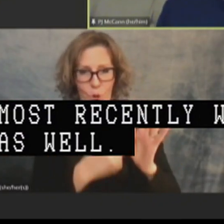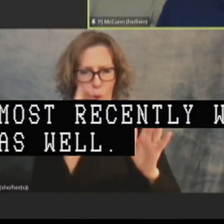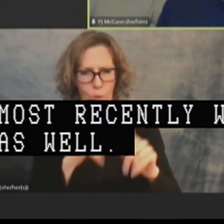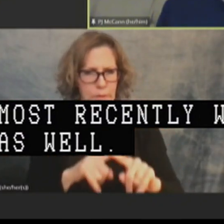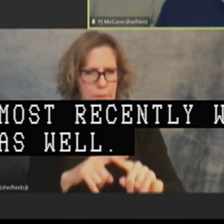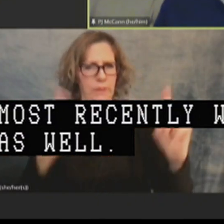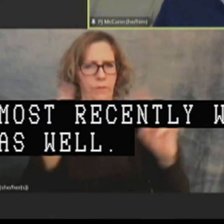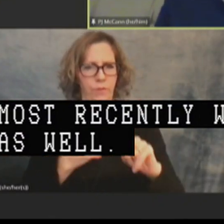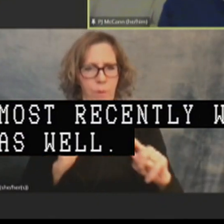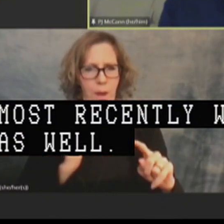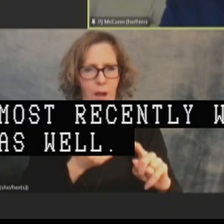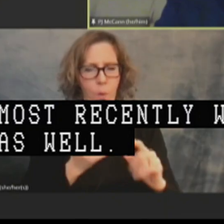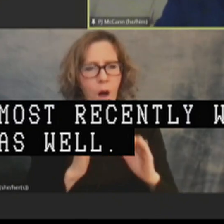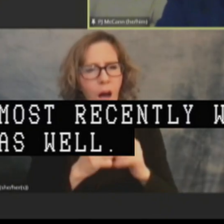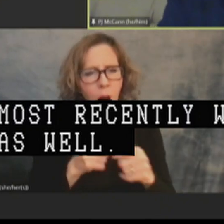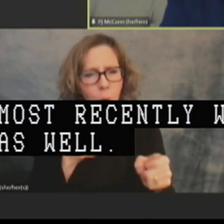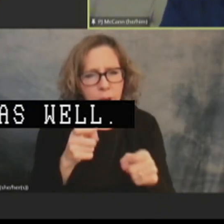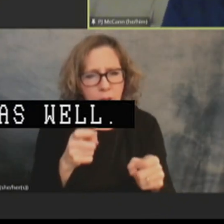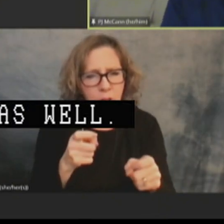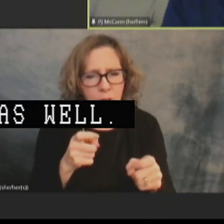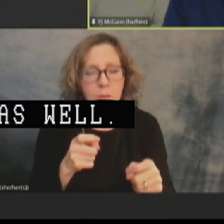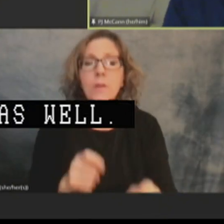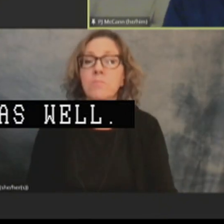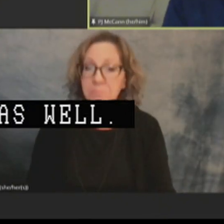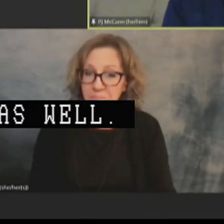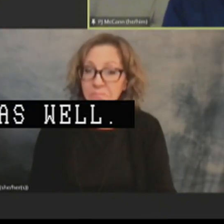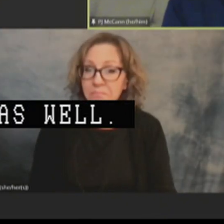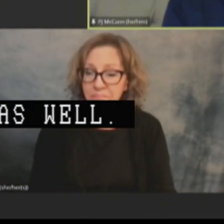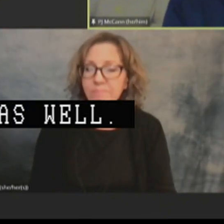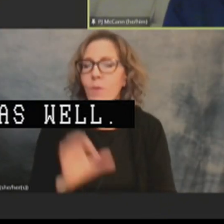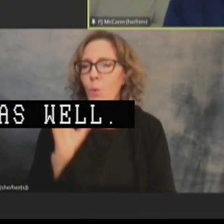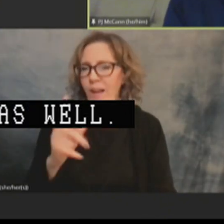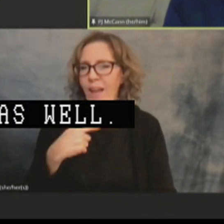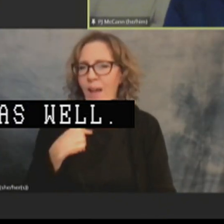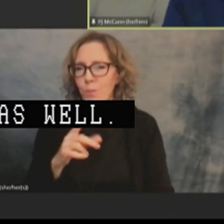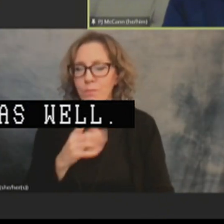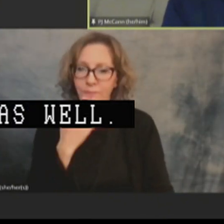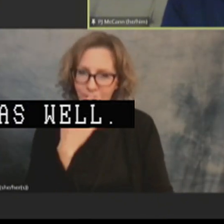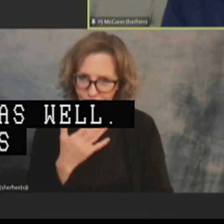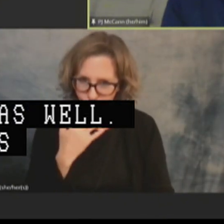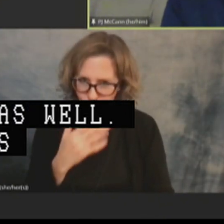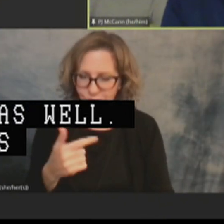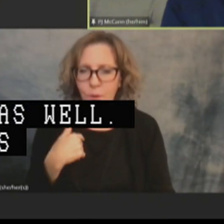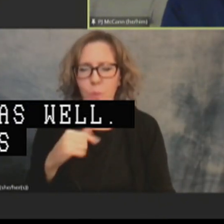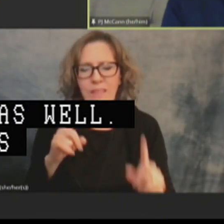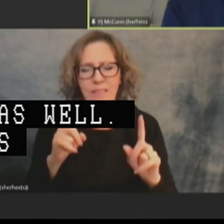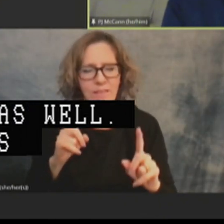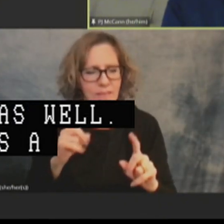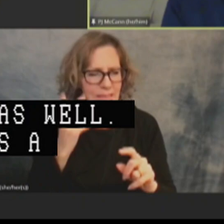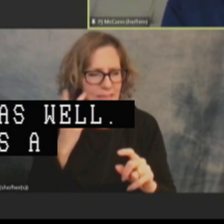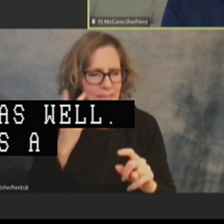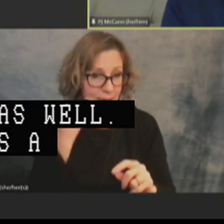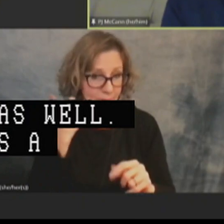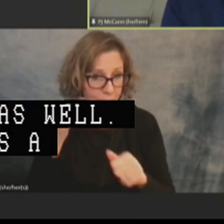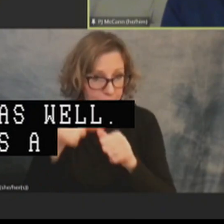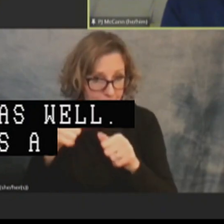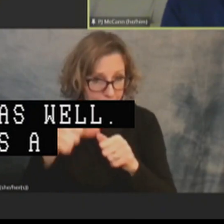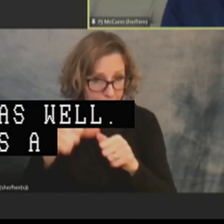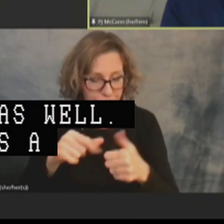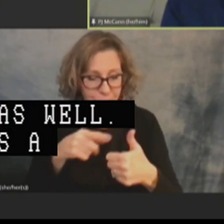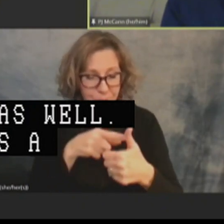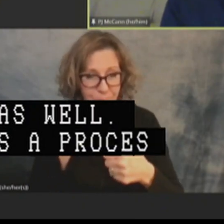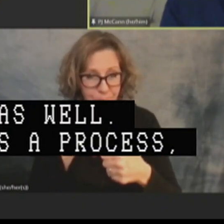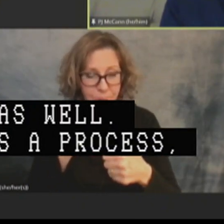Those are my questions. Thank you. Thank you so much for those. So I'll test my memory by starting with the first. So I think in the case of